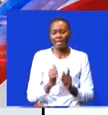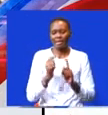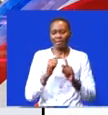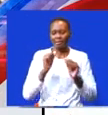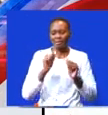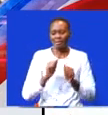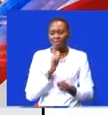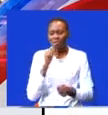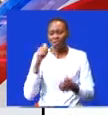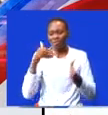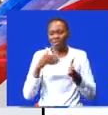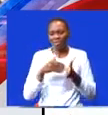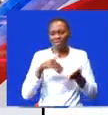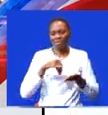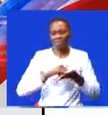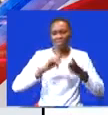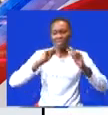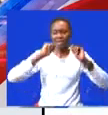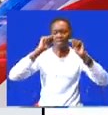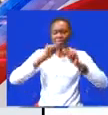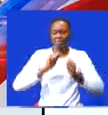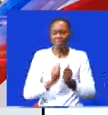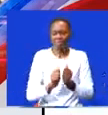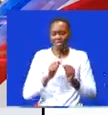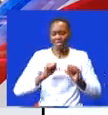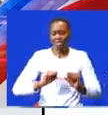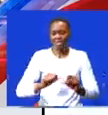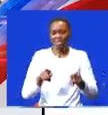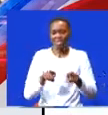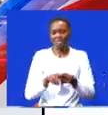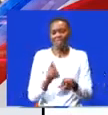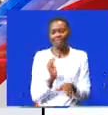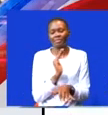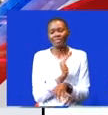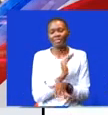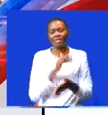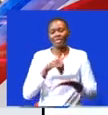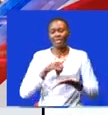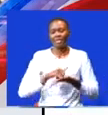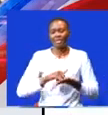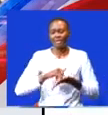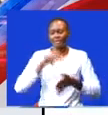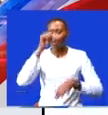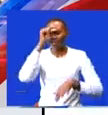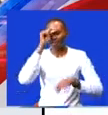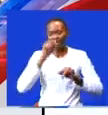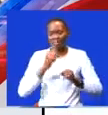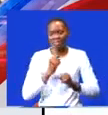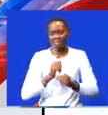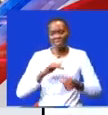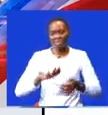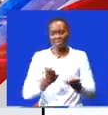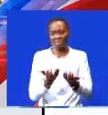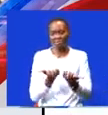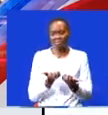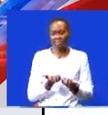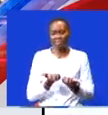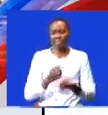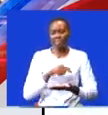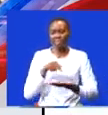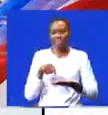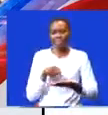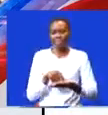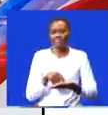mi kik chungi ng'anyo noendo ma dhi nyime ka bende gikwayo mondo mi sirikal onyal timo dwaro margi.